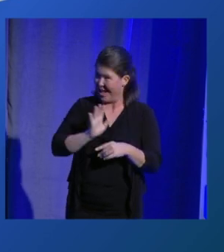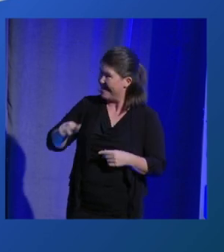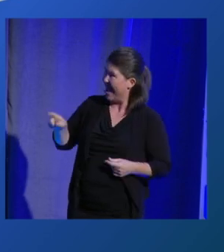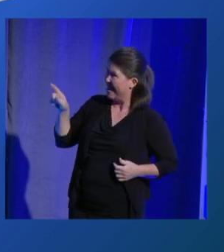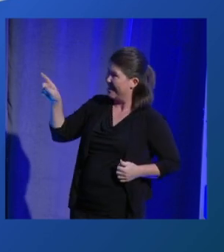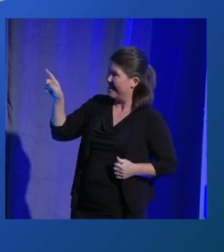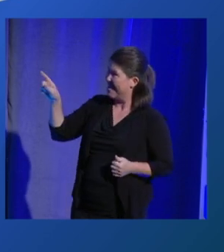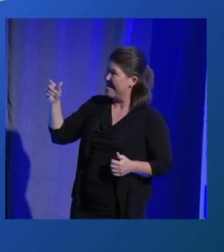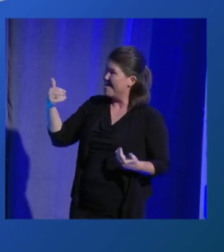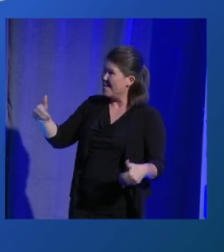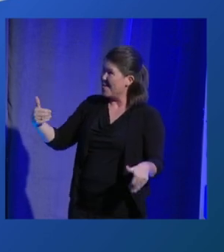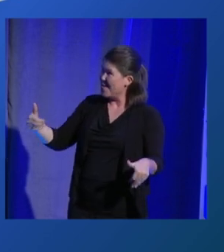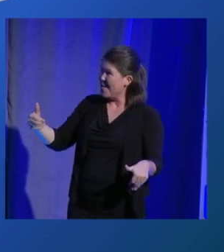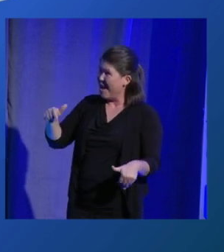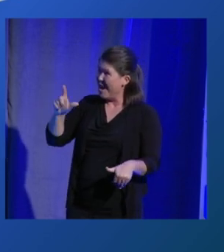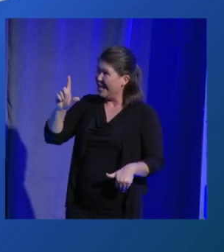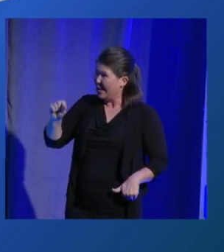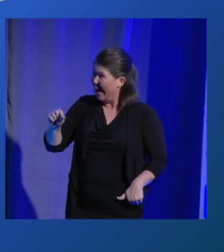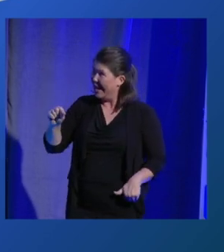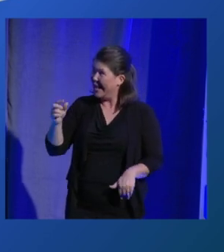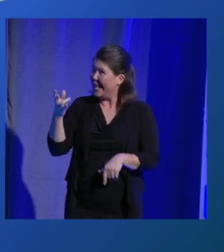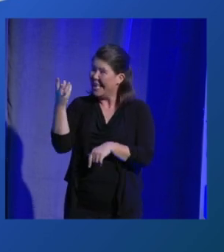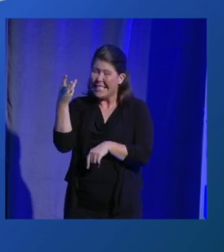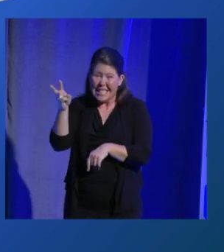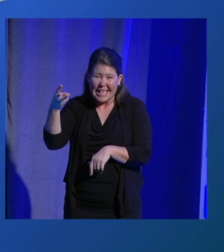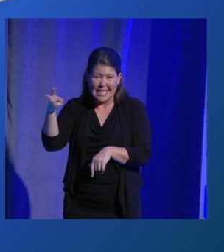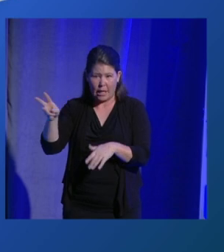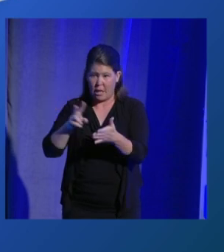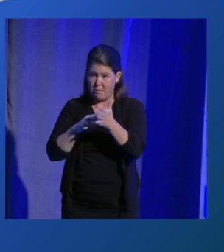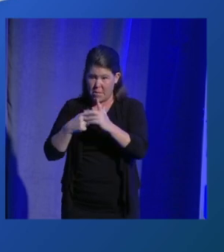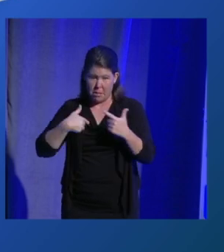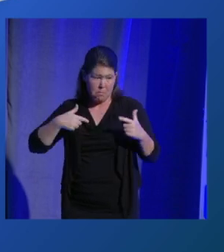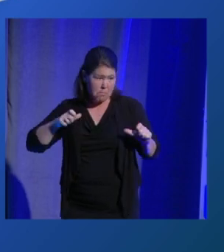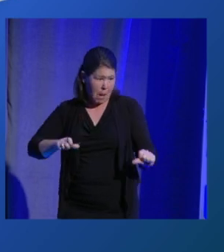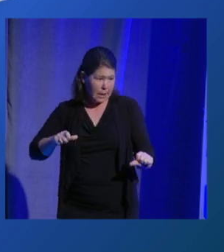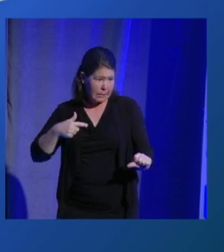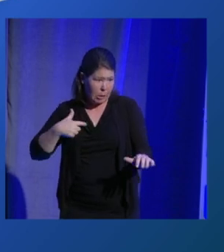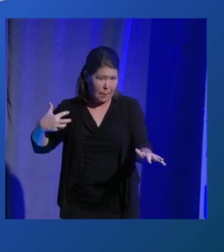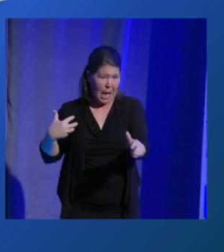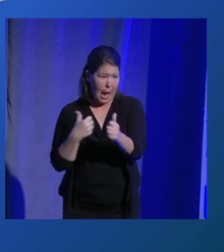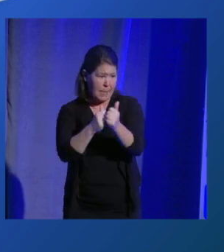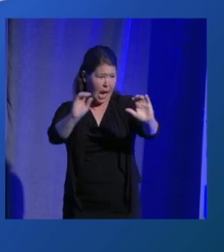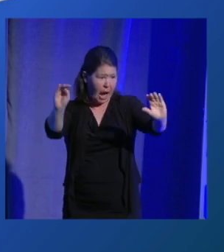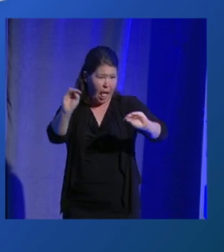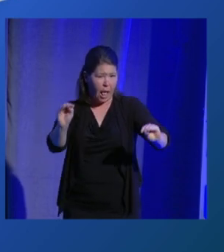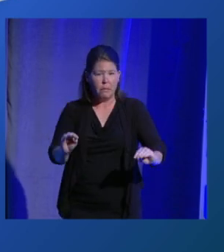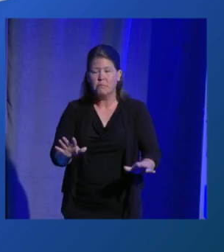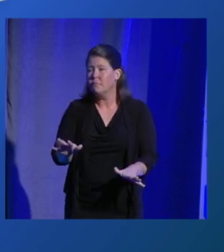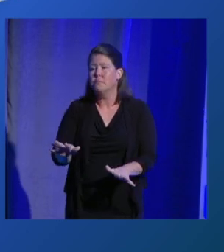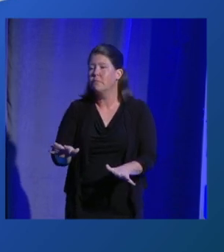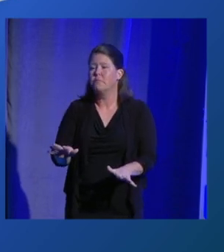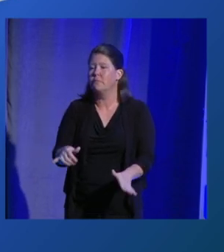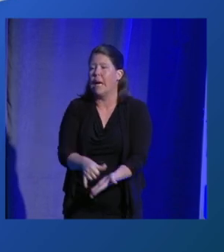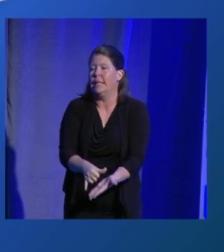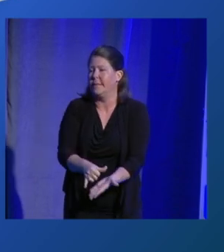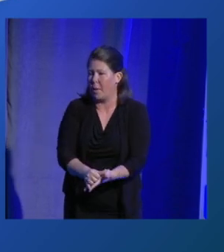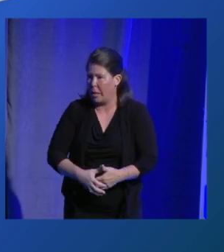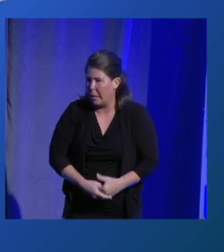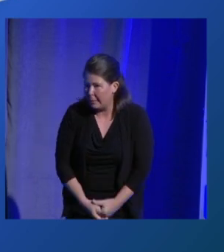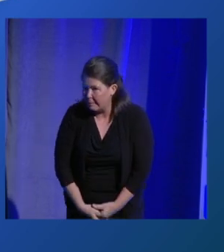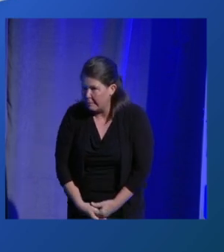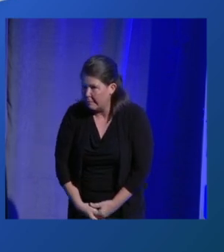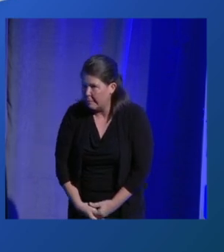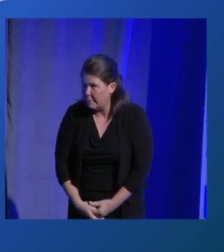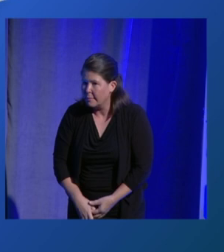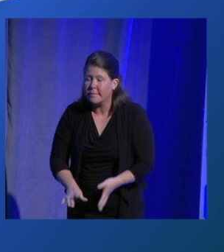even begin to contemplate updating that map so particularly to the students and the young